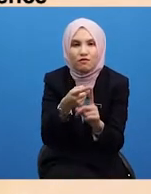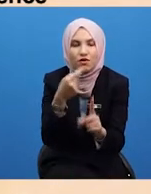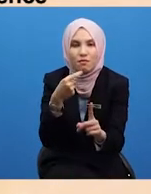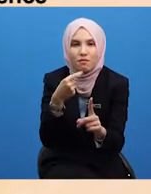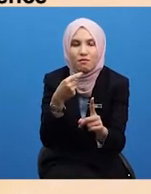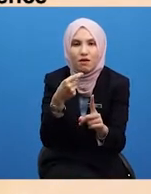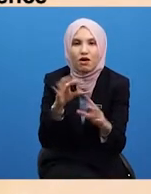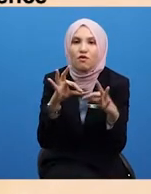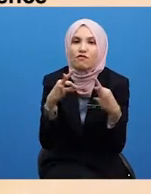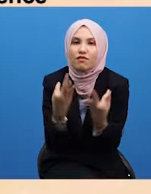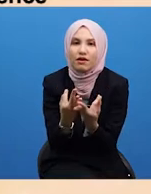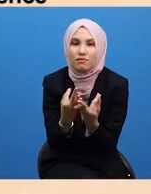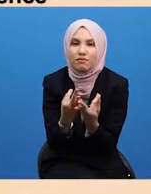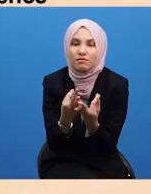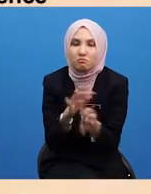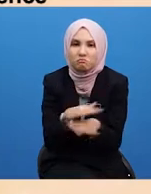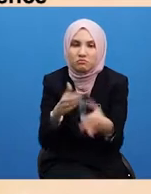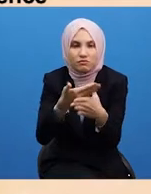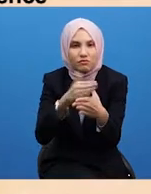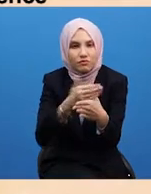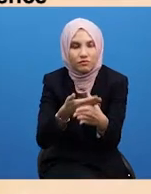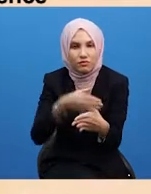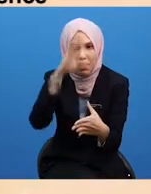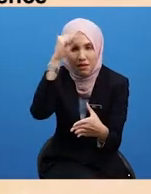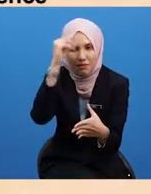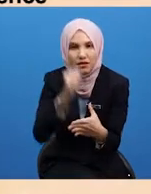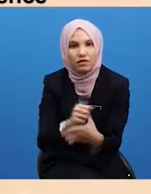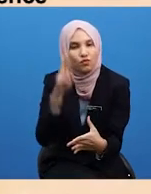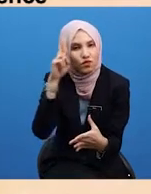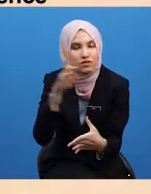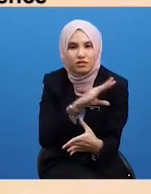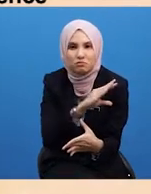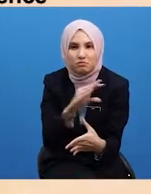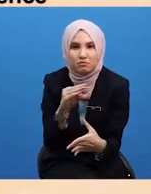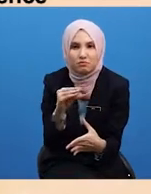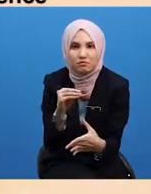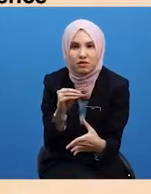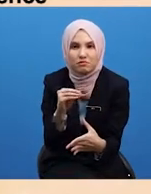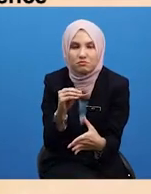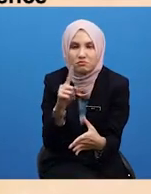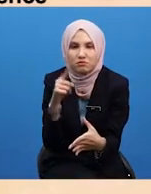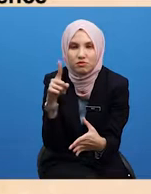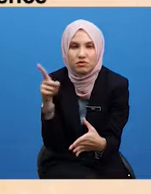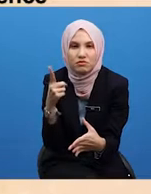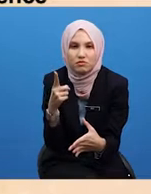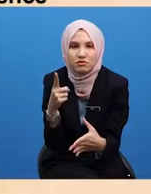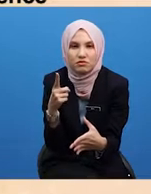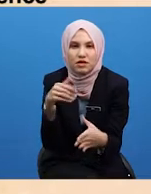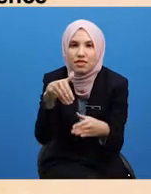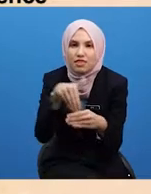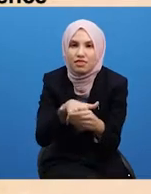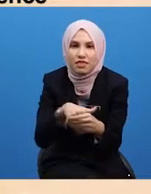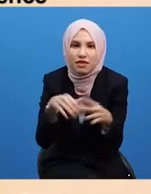not share the death of his brother-in-law with Richard or anyone in the family. He keeps